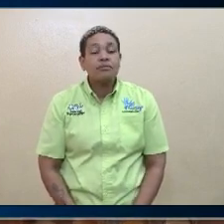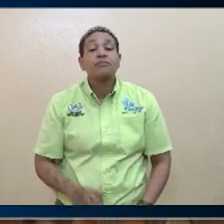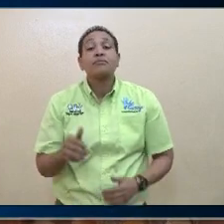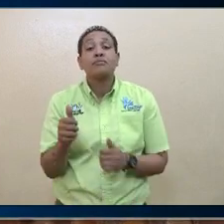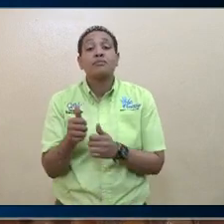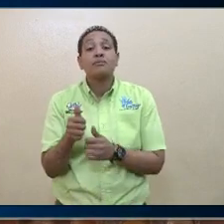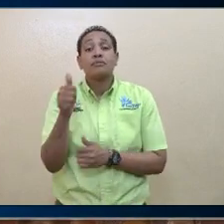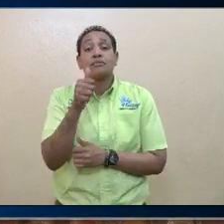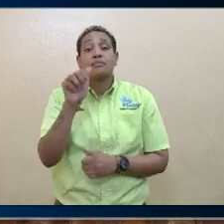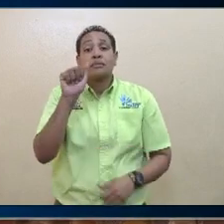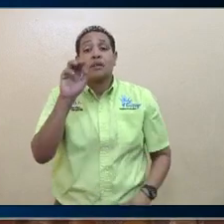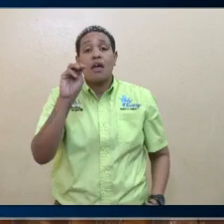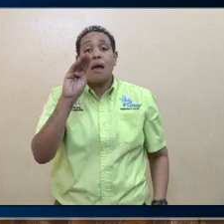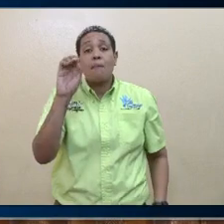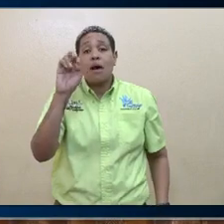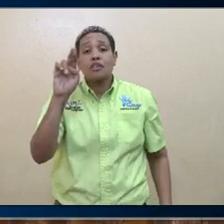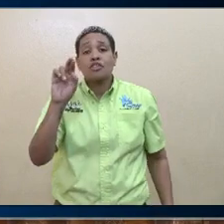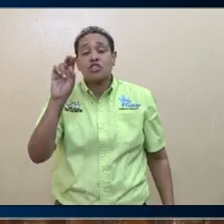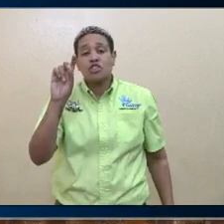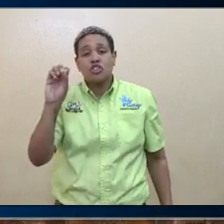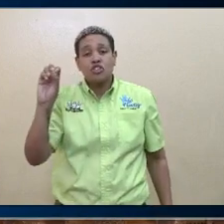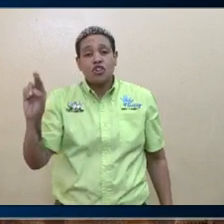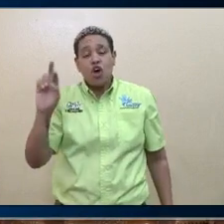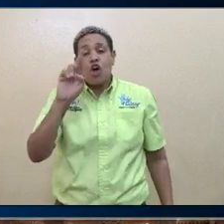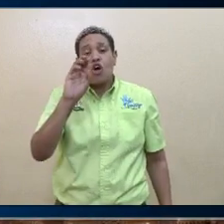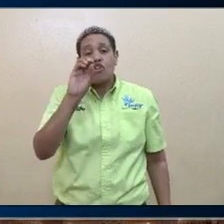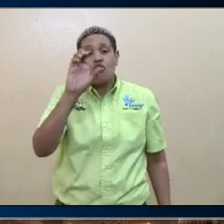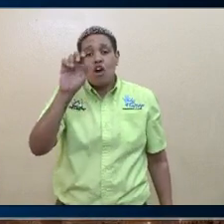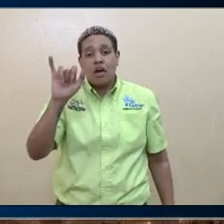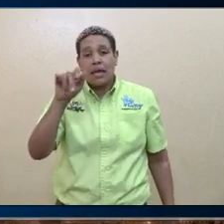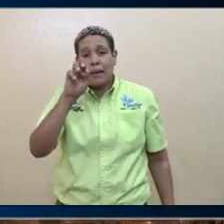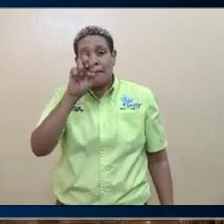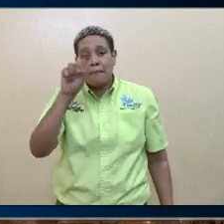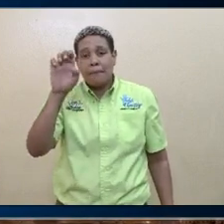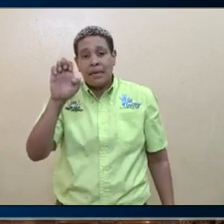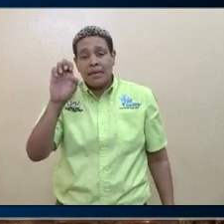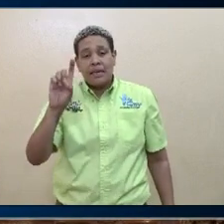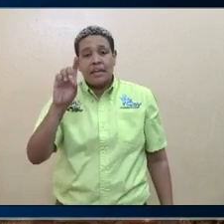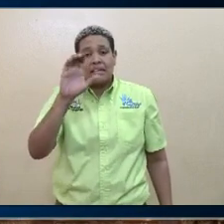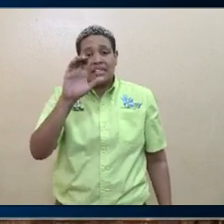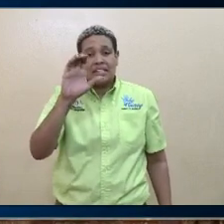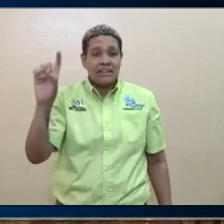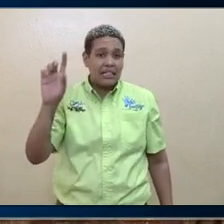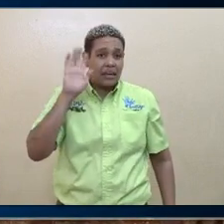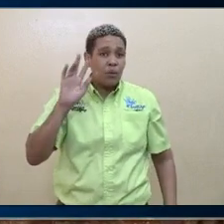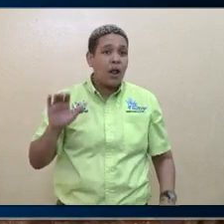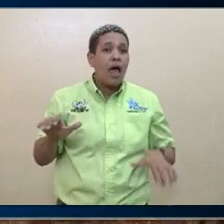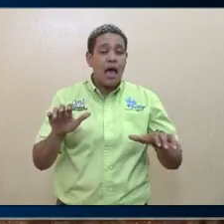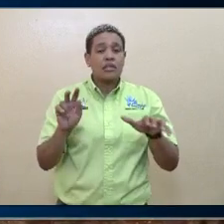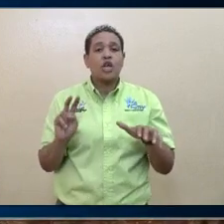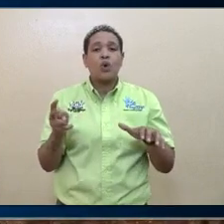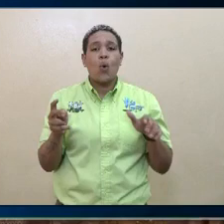Ambassador Rocky Mead, CD, will act as co-chair.